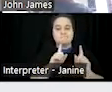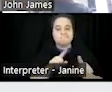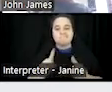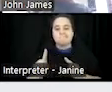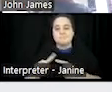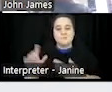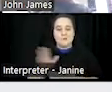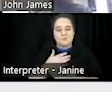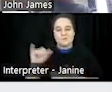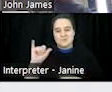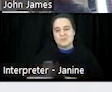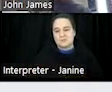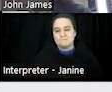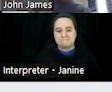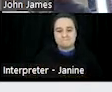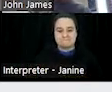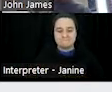concerts